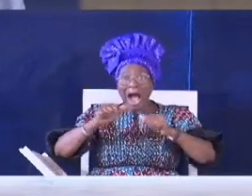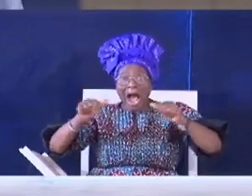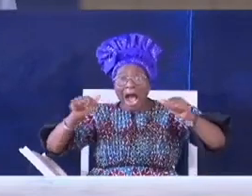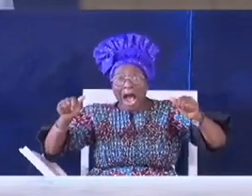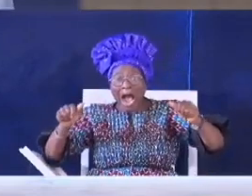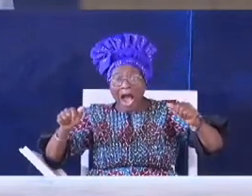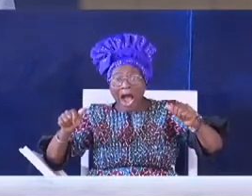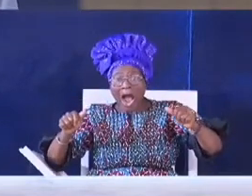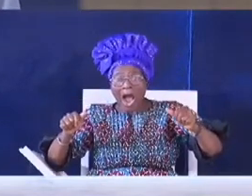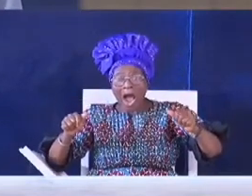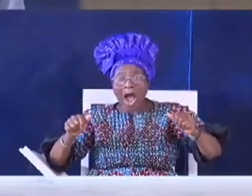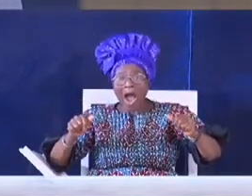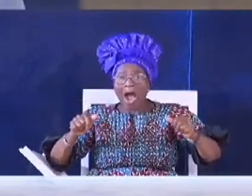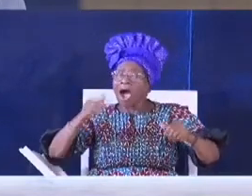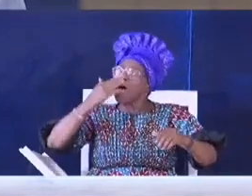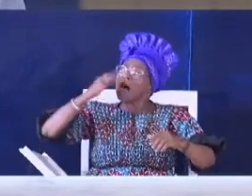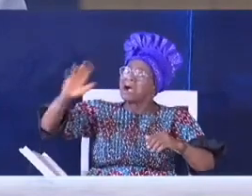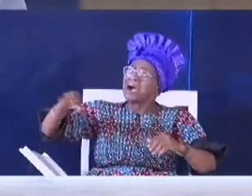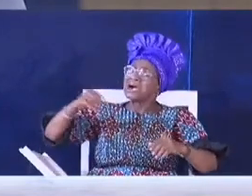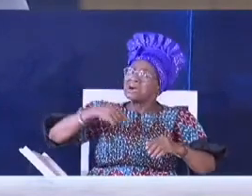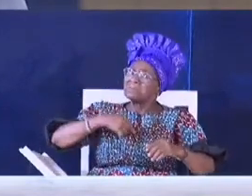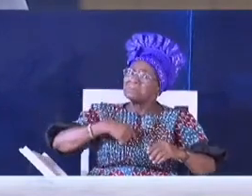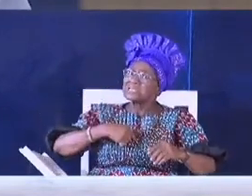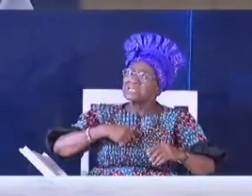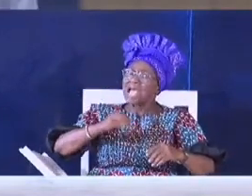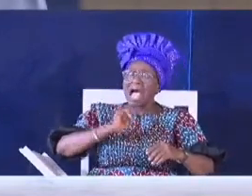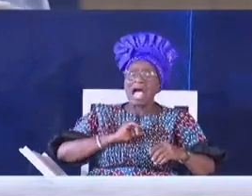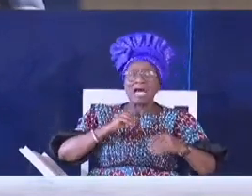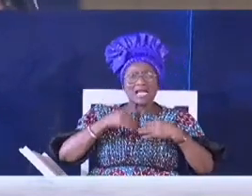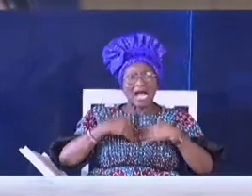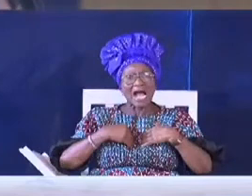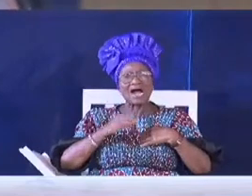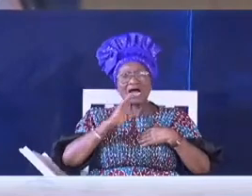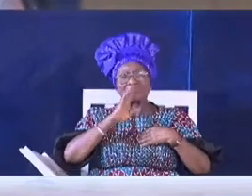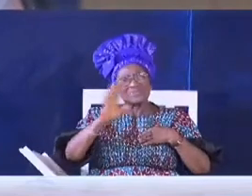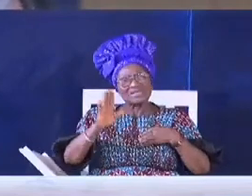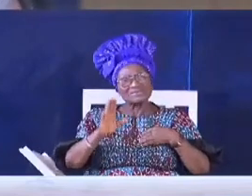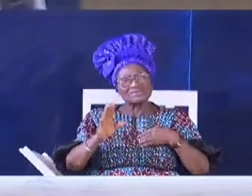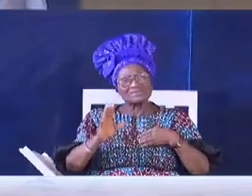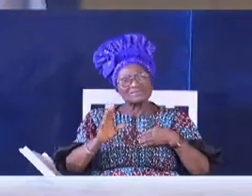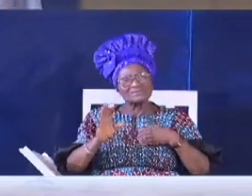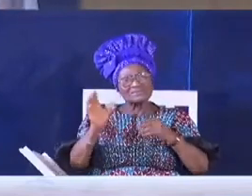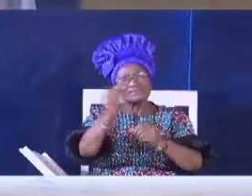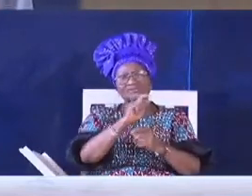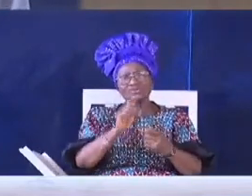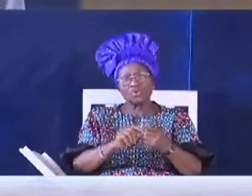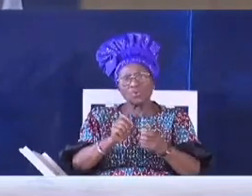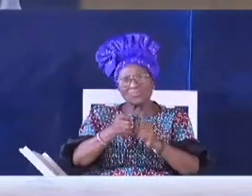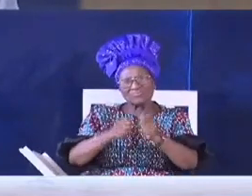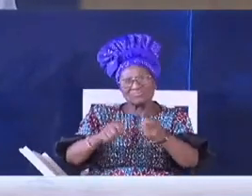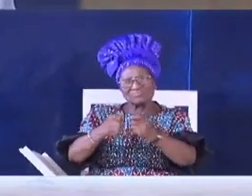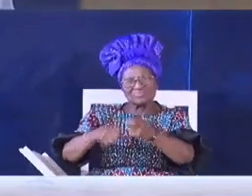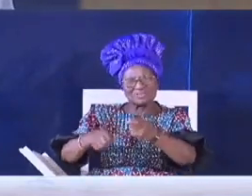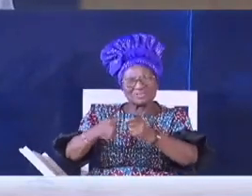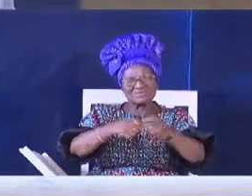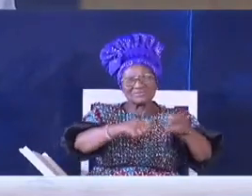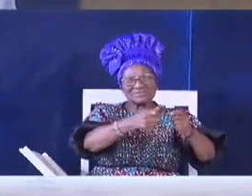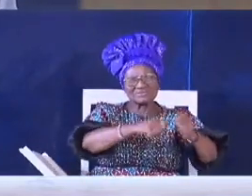woe is me. I have been taken to pieces.